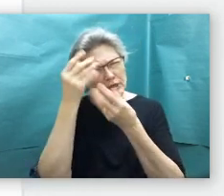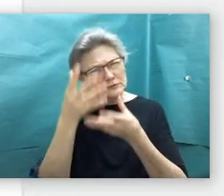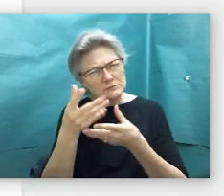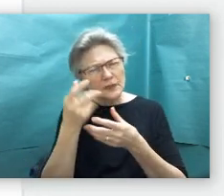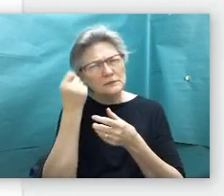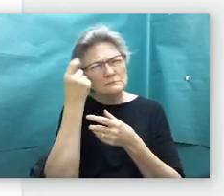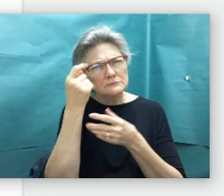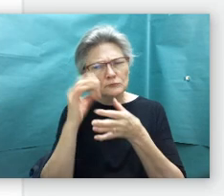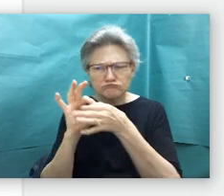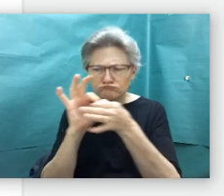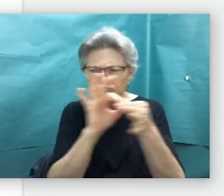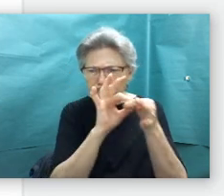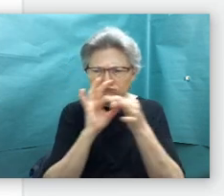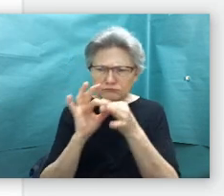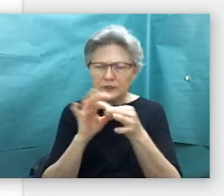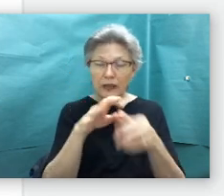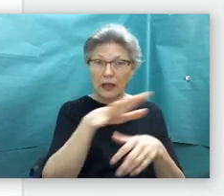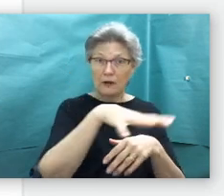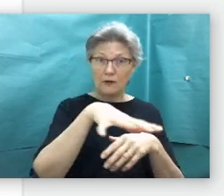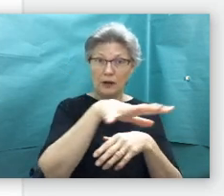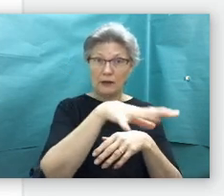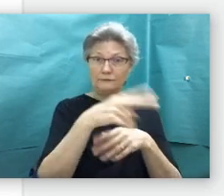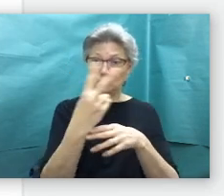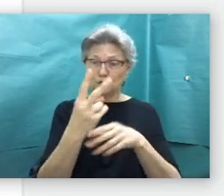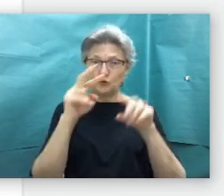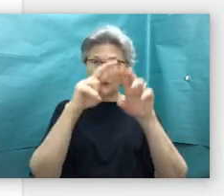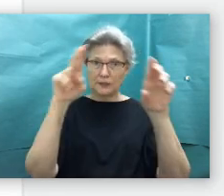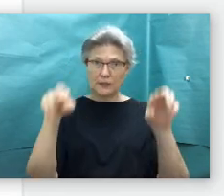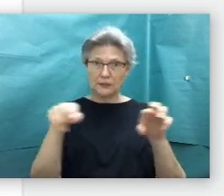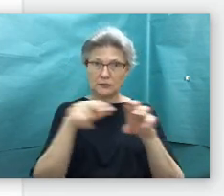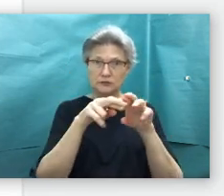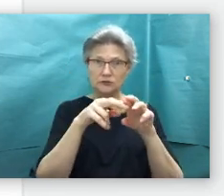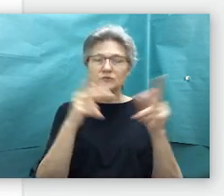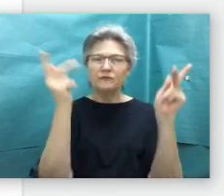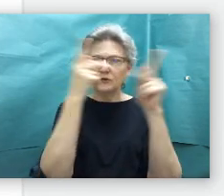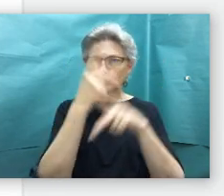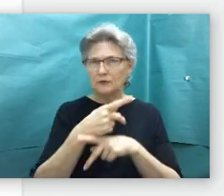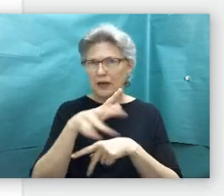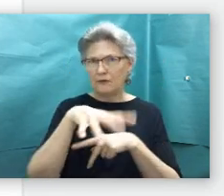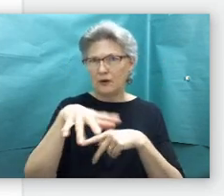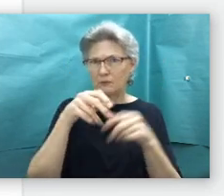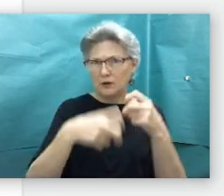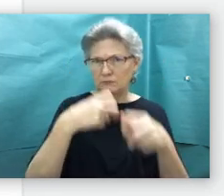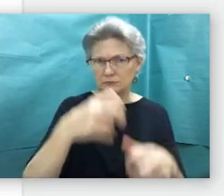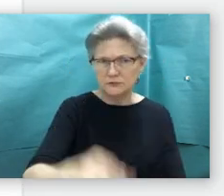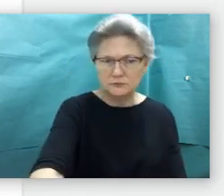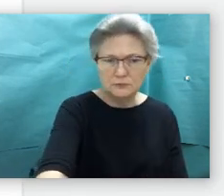to understand the relationship between the areas of two rectangles to solve area problems.